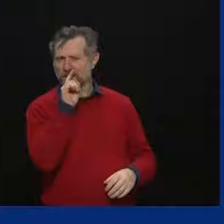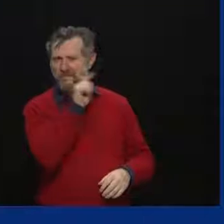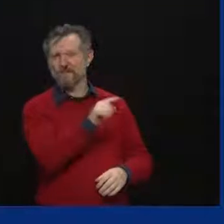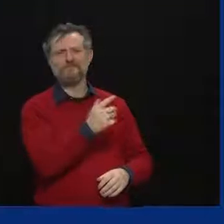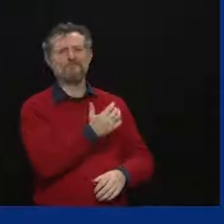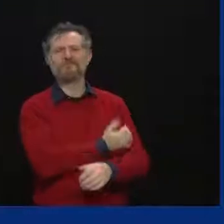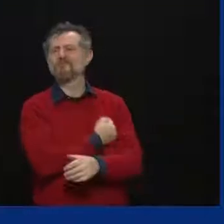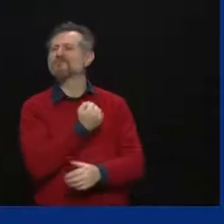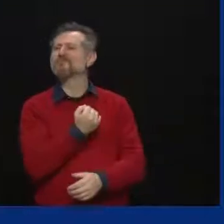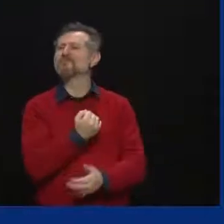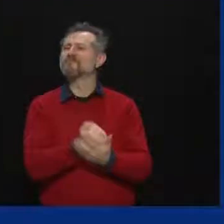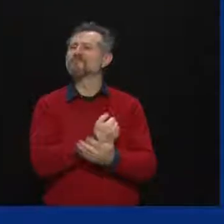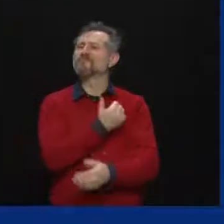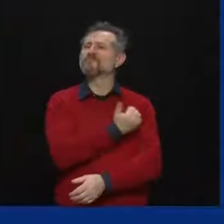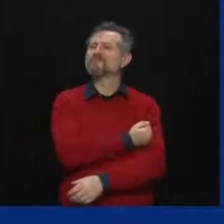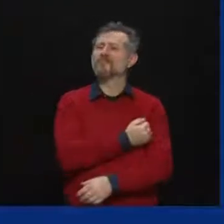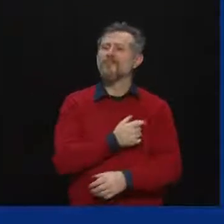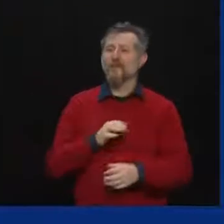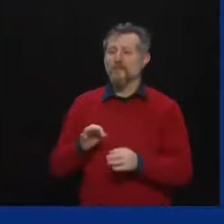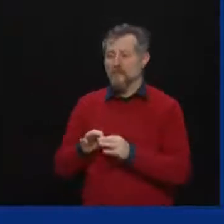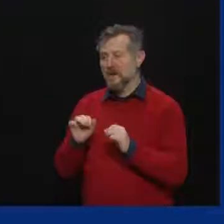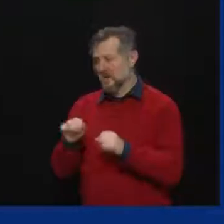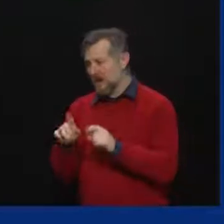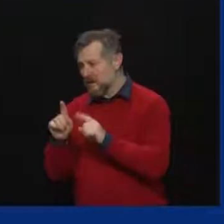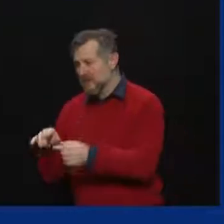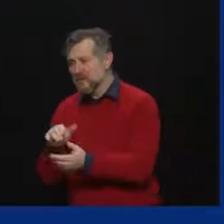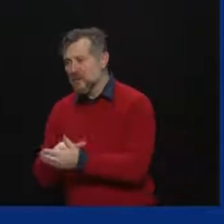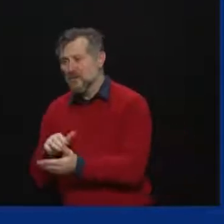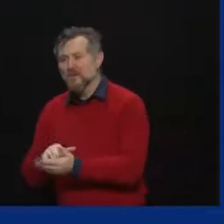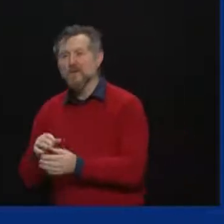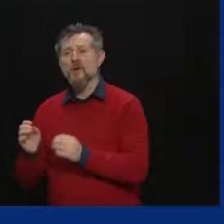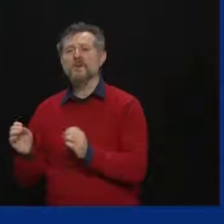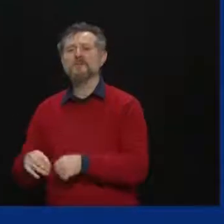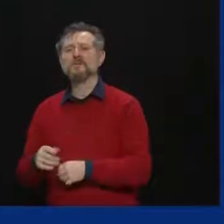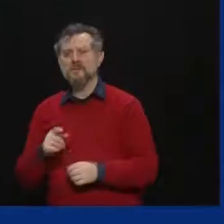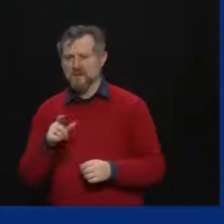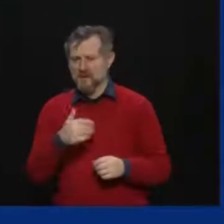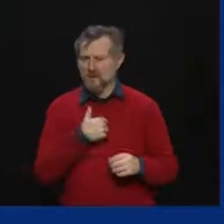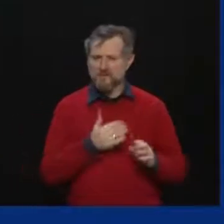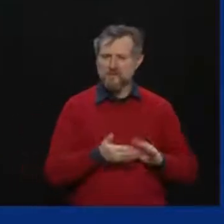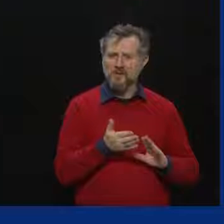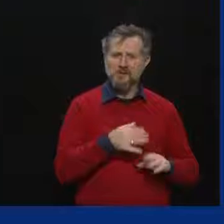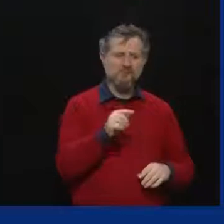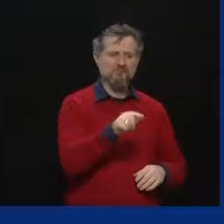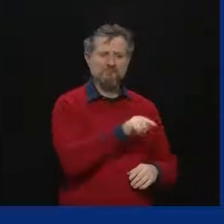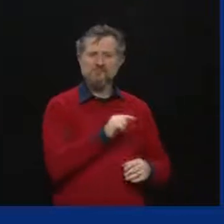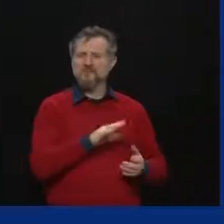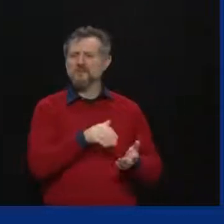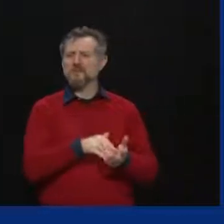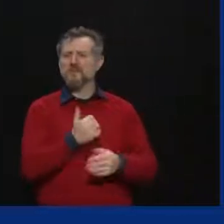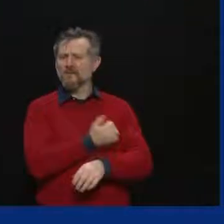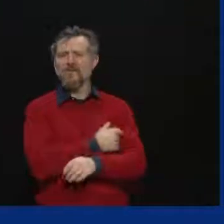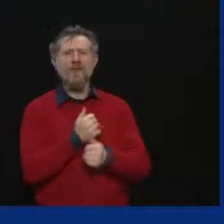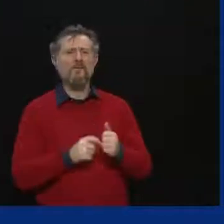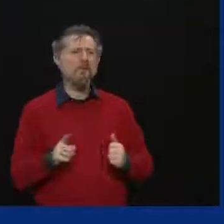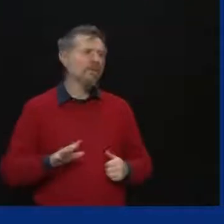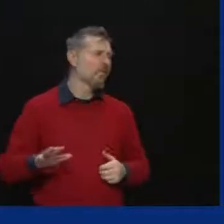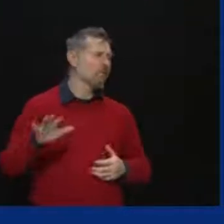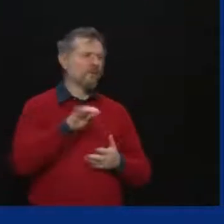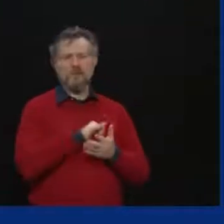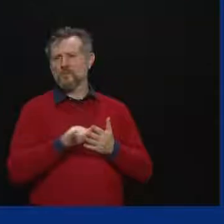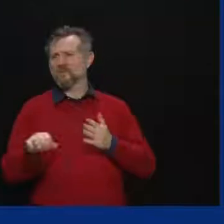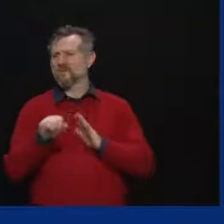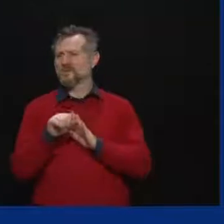pediatrician office if you can't get an appointment. You can go to one of our vaccination sites. They're on every corner. They're everywhere throughout the state. There's